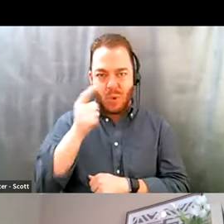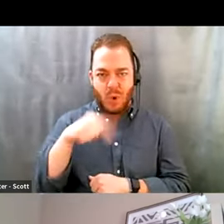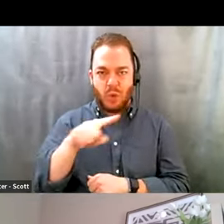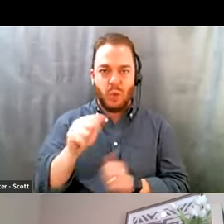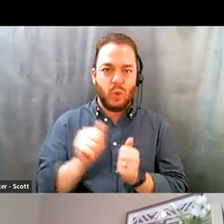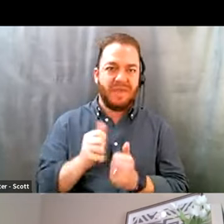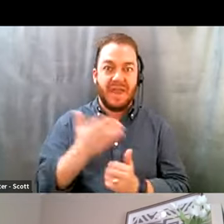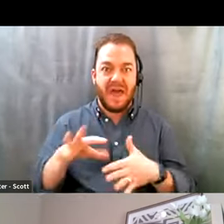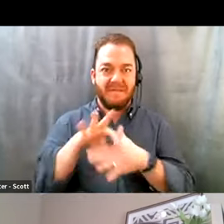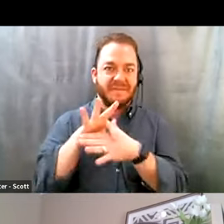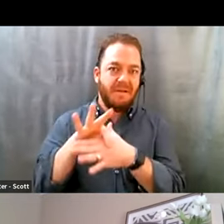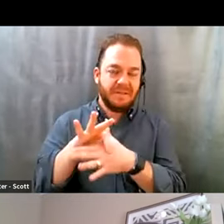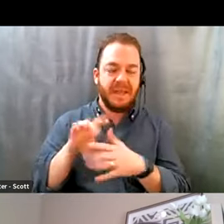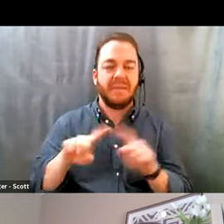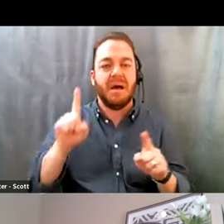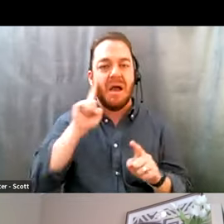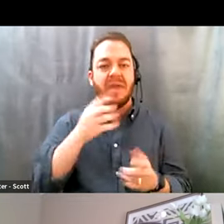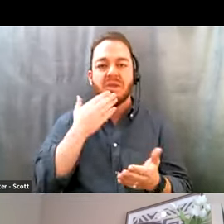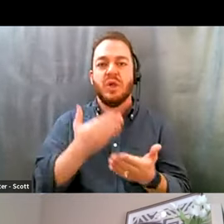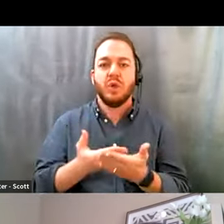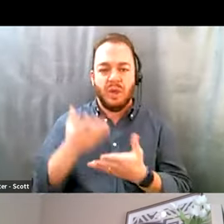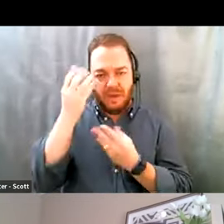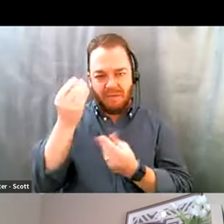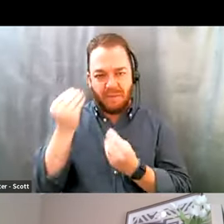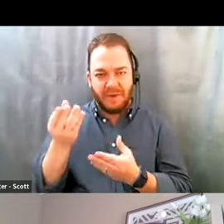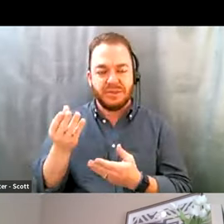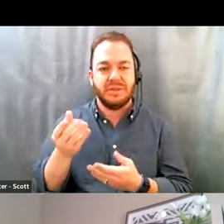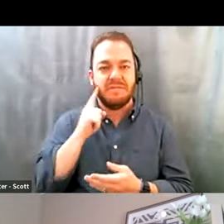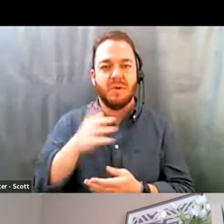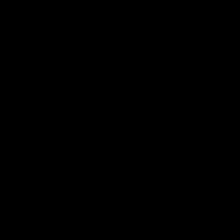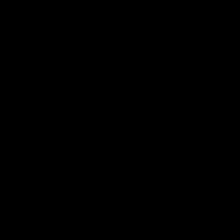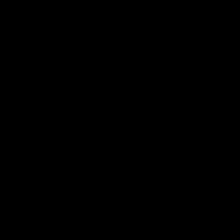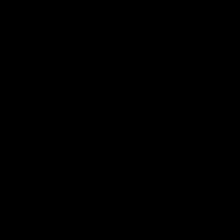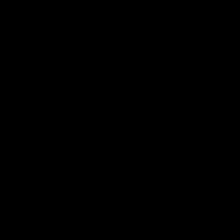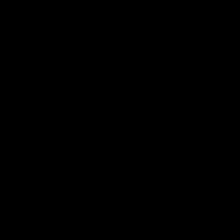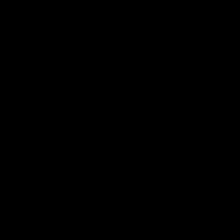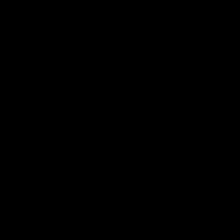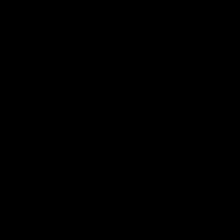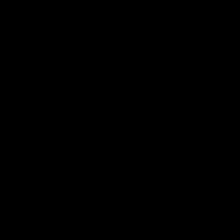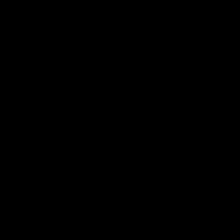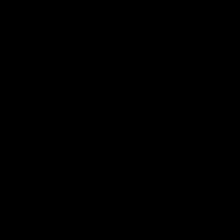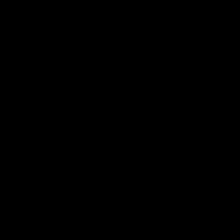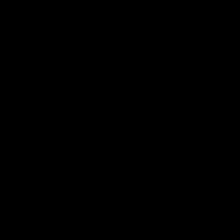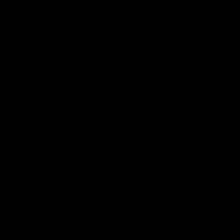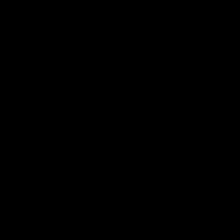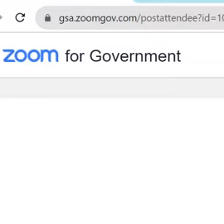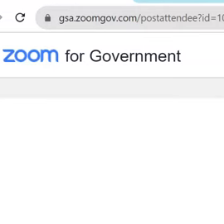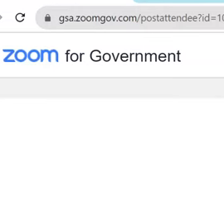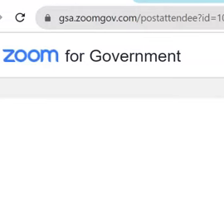of content, but I think it's great reference to some of my talking points. Just give me one second.